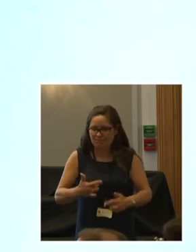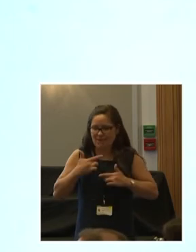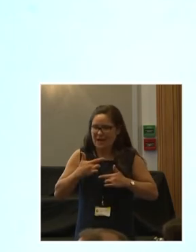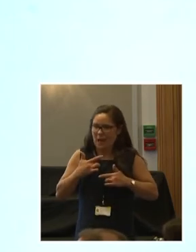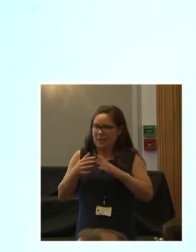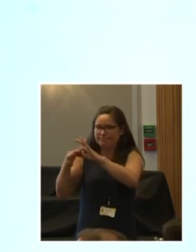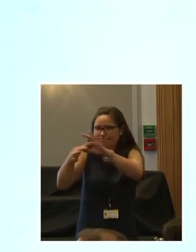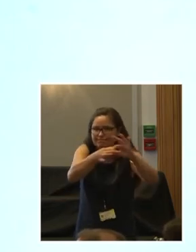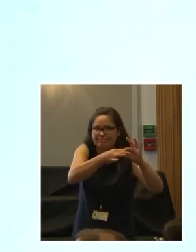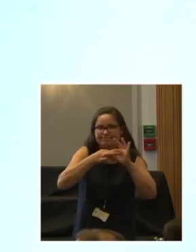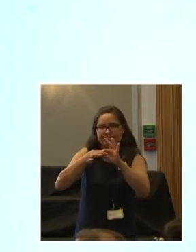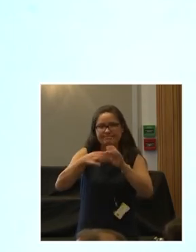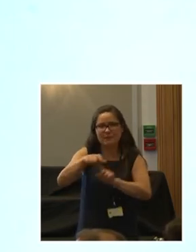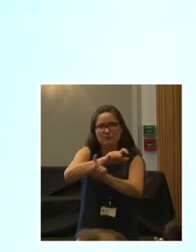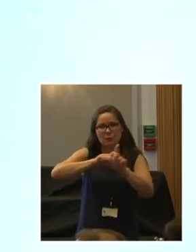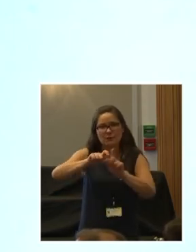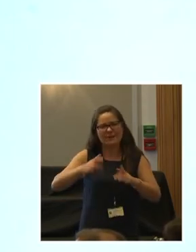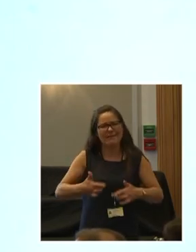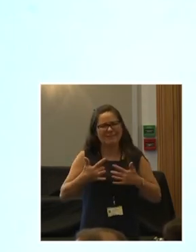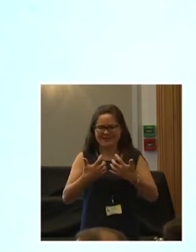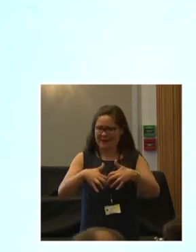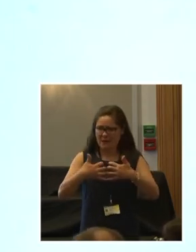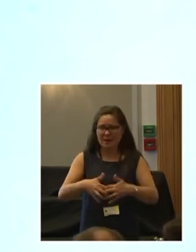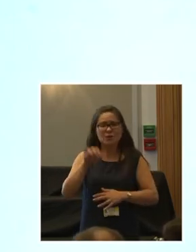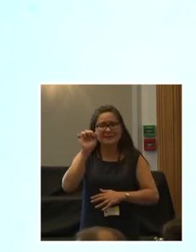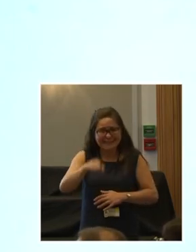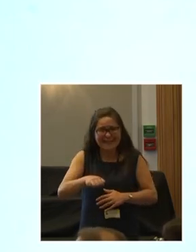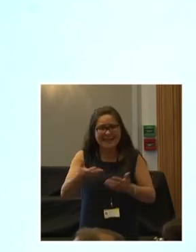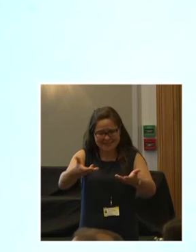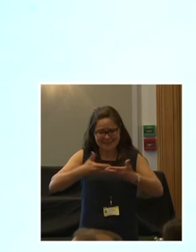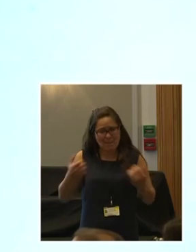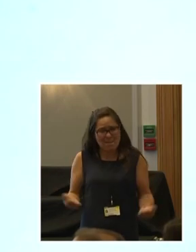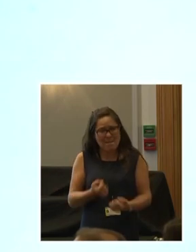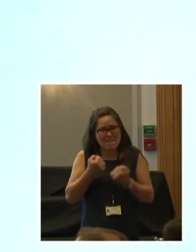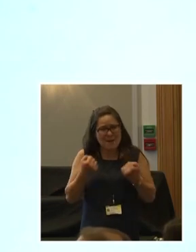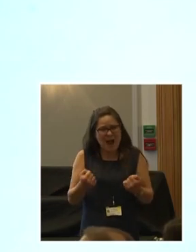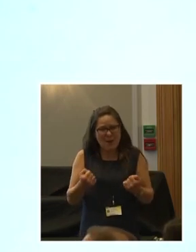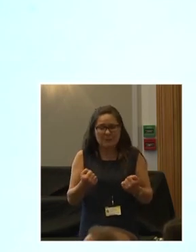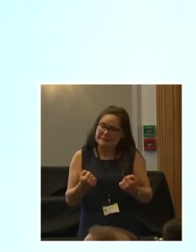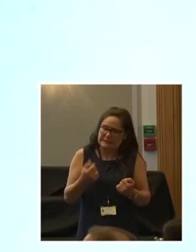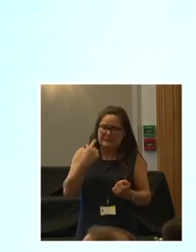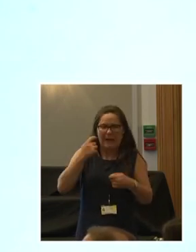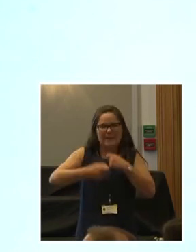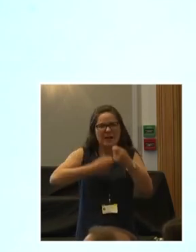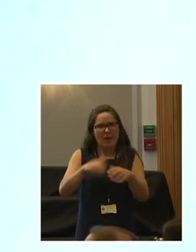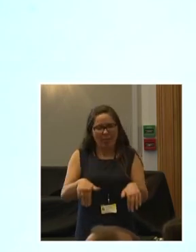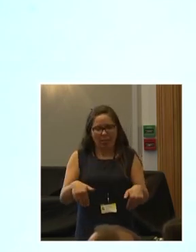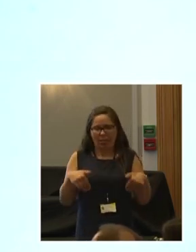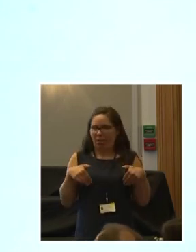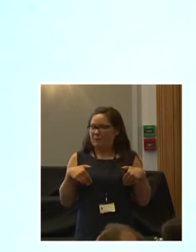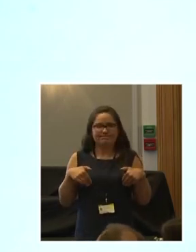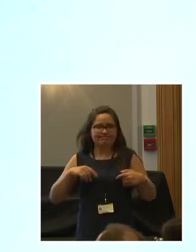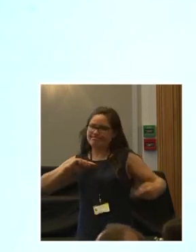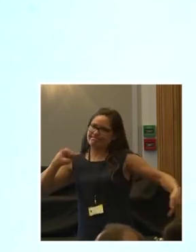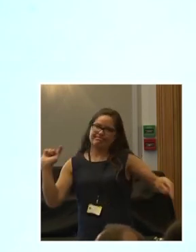find technology empowering, sometimes it can be isolating, but actually we can turn that around and we can use technology to